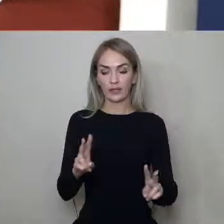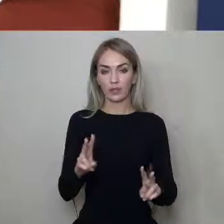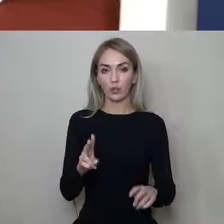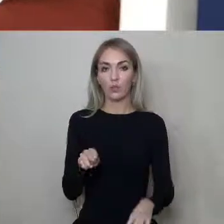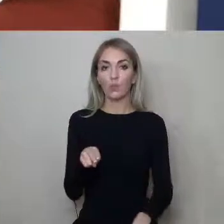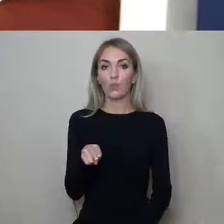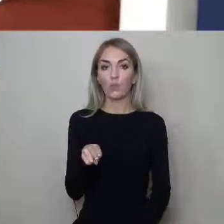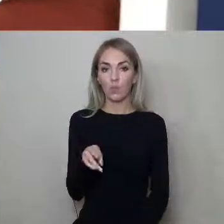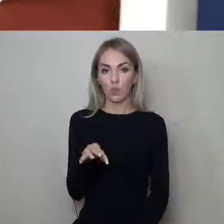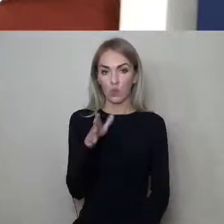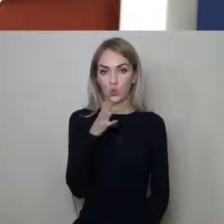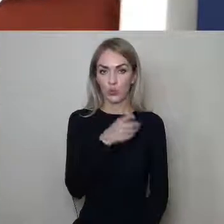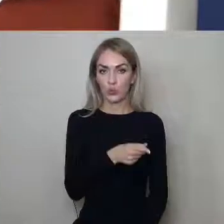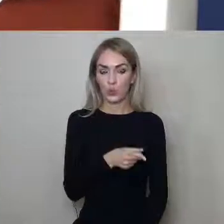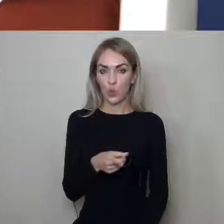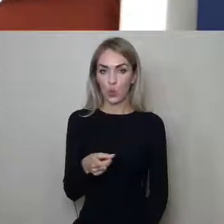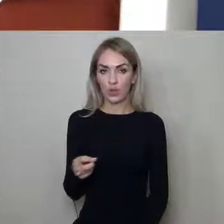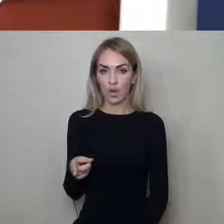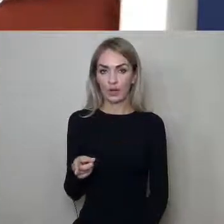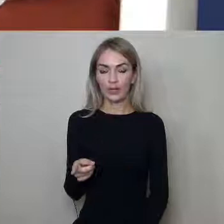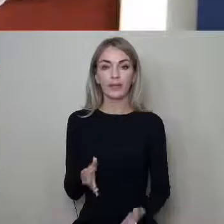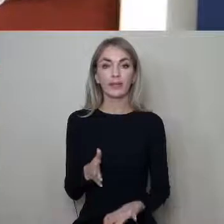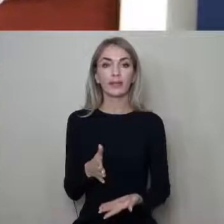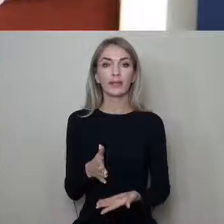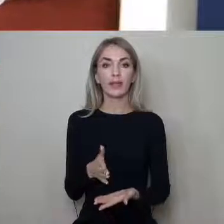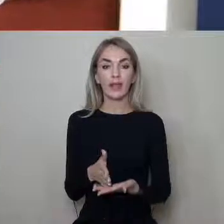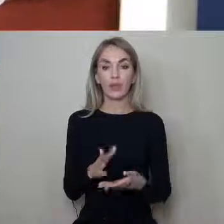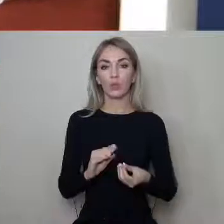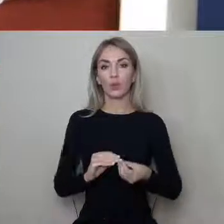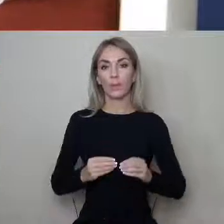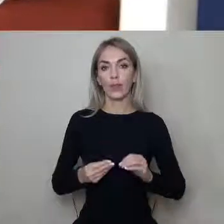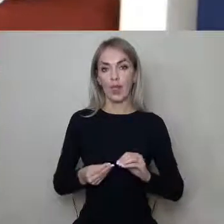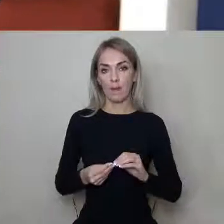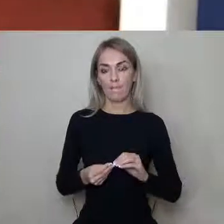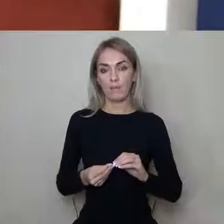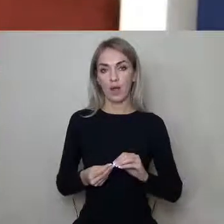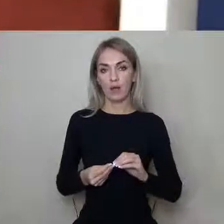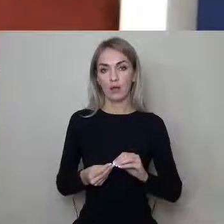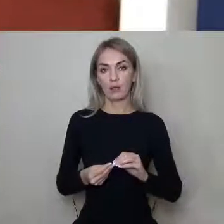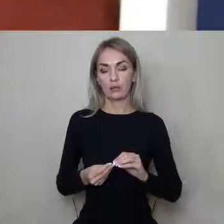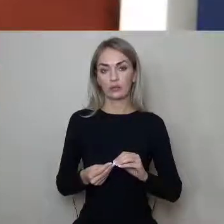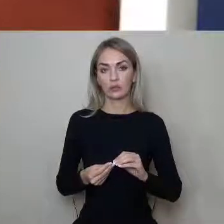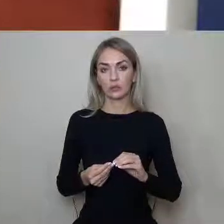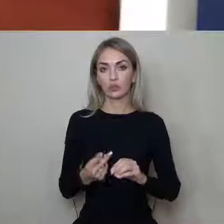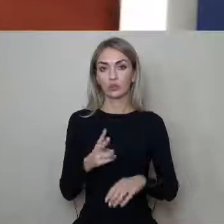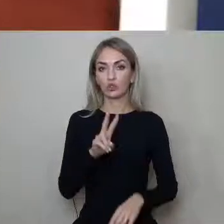to the complaints. As to the time frame, there is an issue